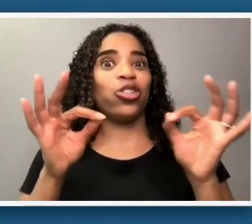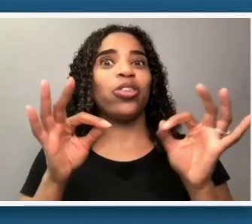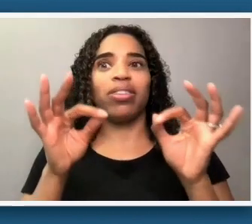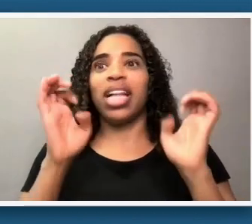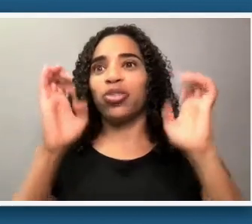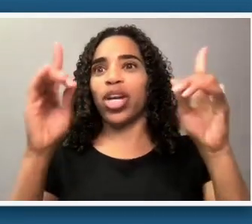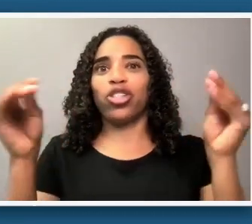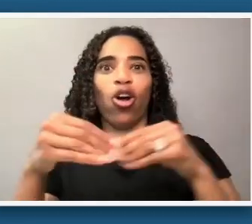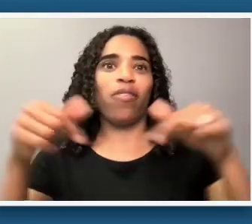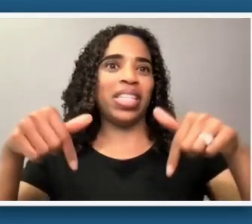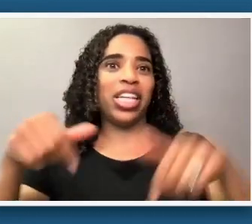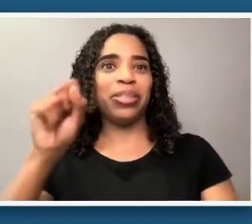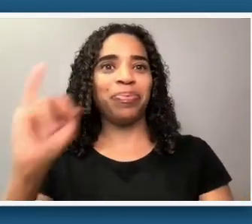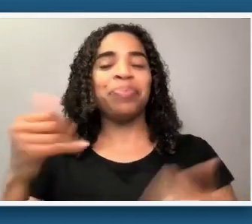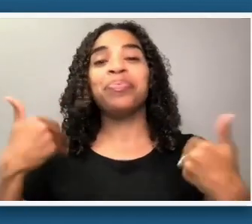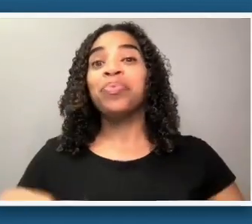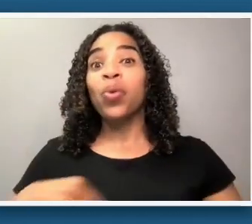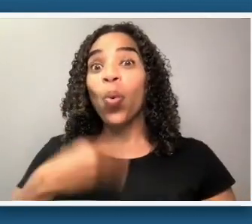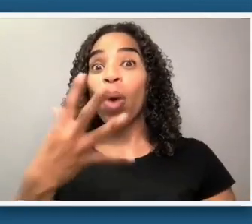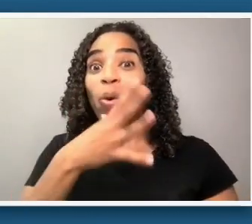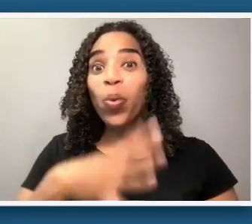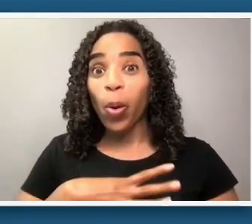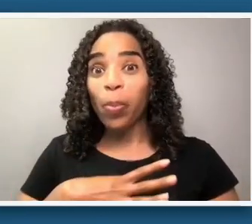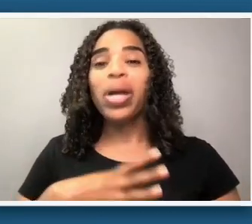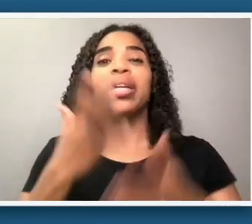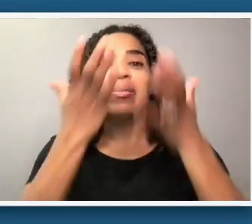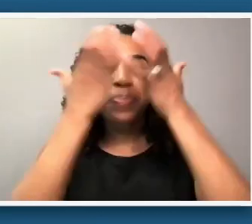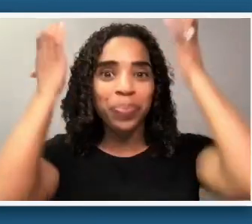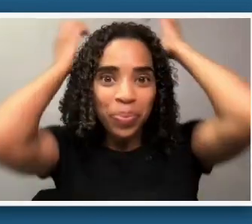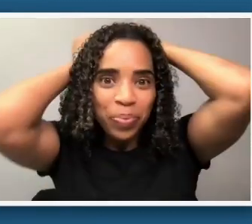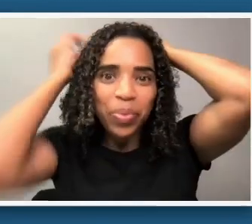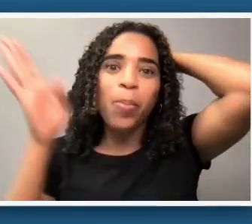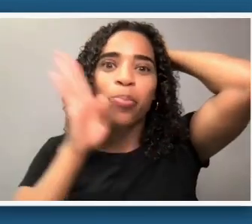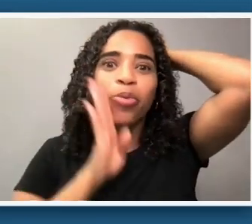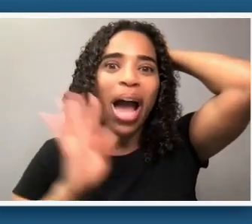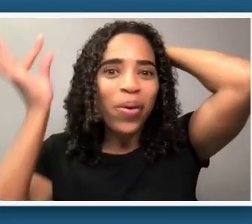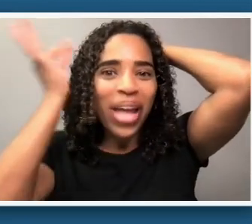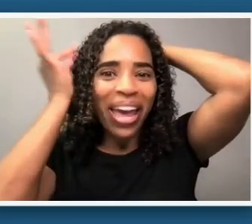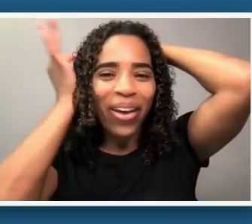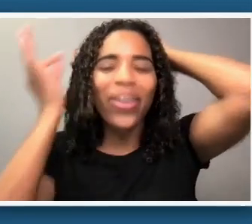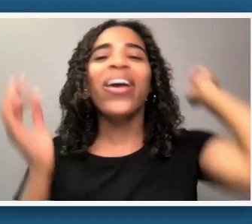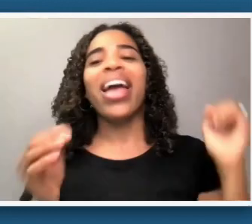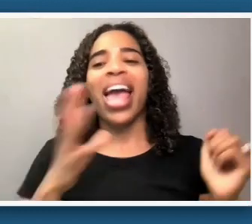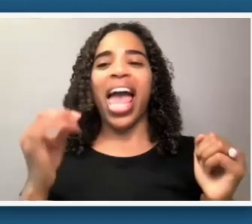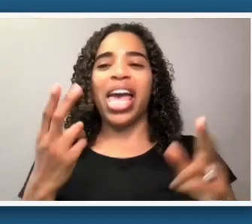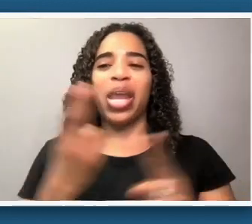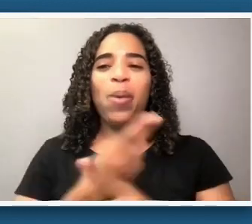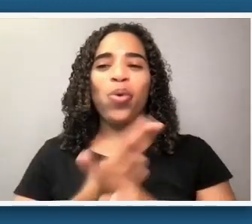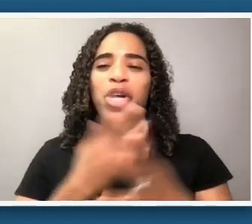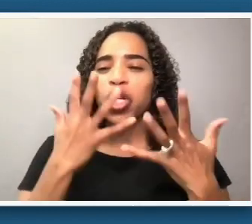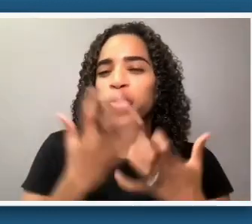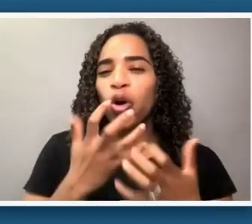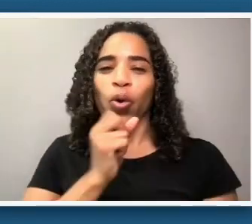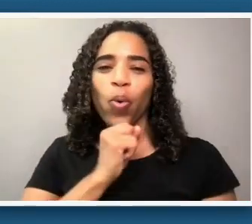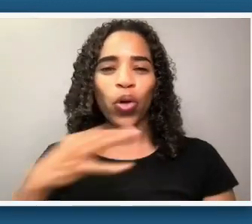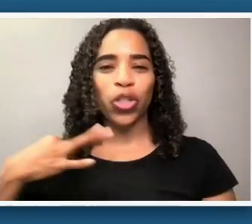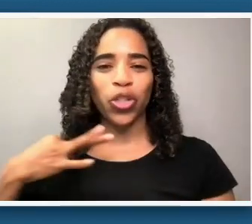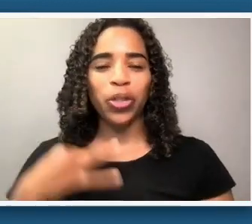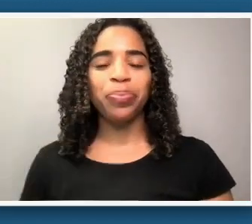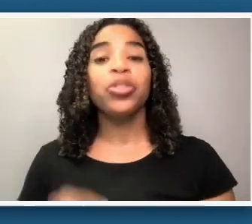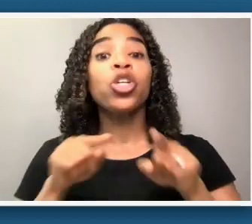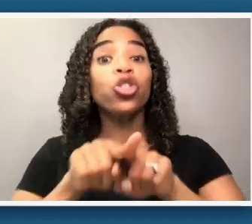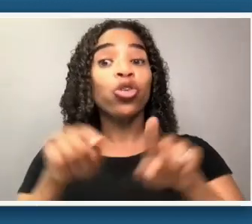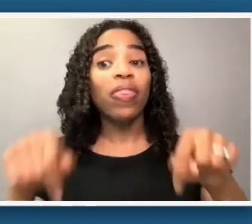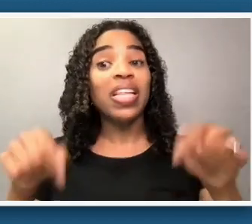Smithsonian. I'm a white woman with dark brown hair pulled into a ponytail, and I'm wearing a muted orange shirt. During this session, I'm going